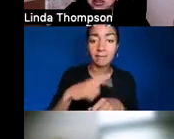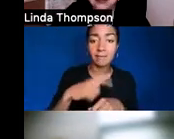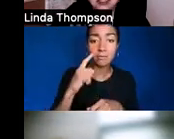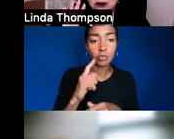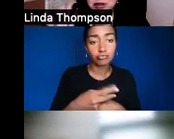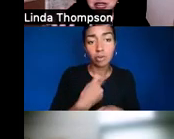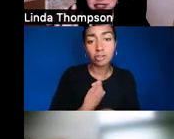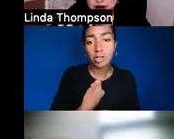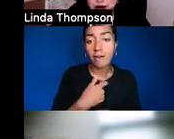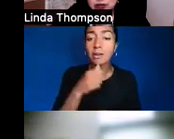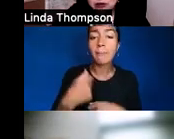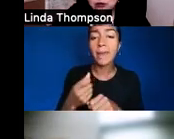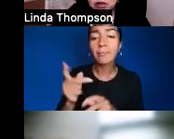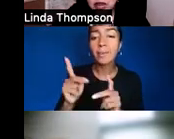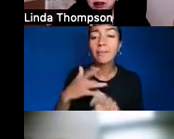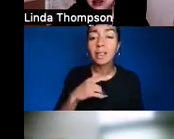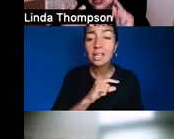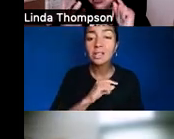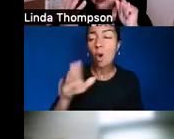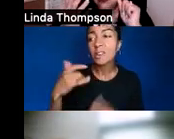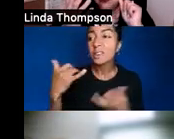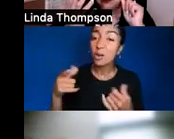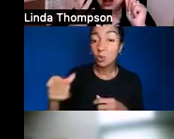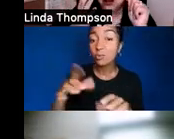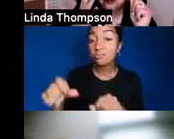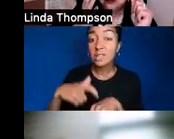going to be, we got to